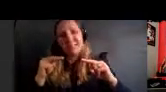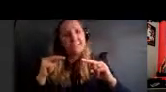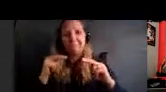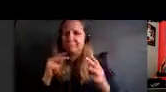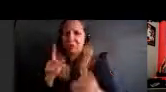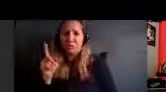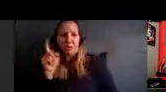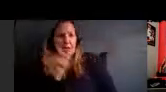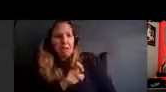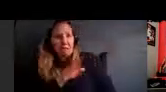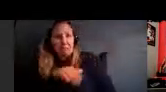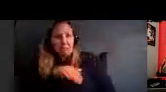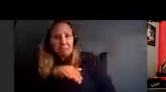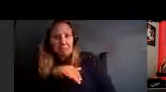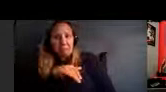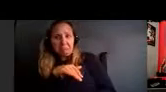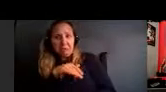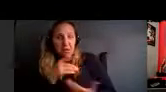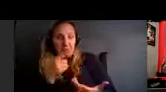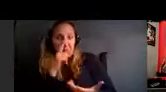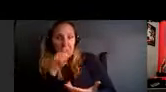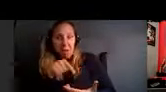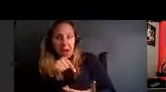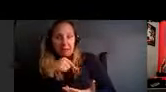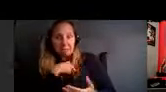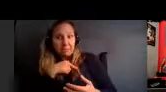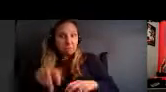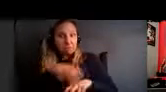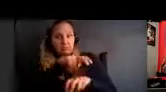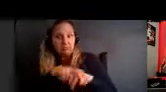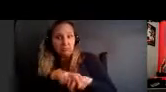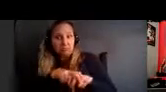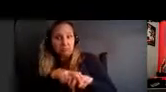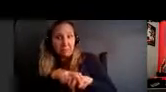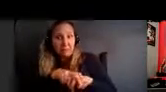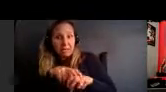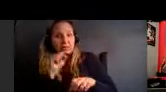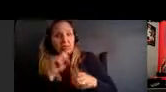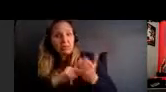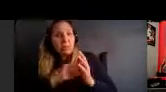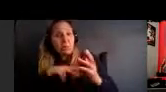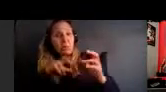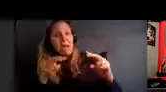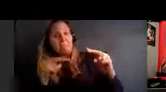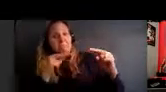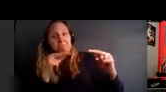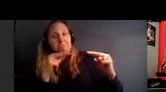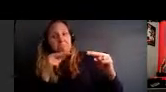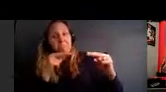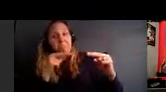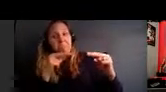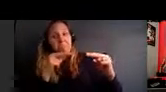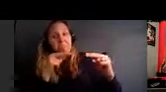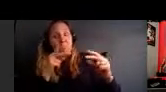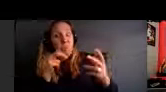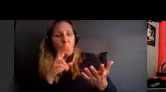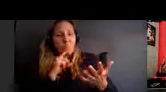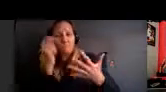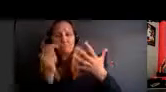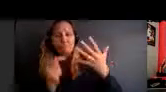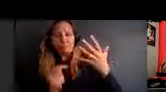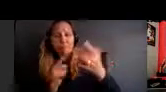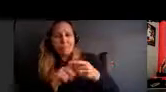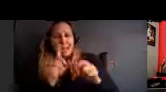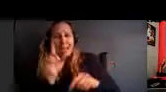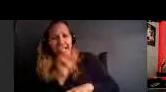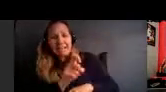ask the person, hey, do you mind if I grab a chair so I can sit next to you and look at you eye to eye? Or, you can do any number of things. You can take